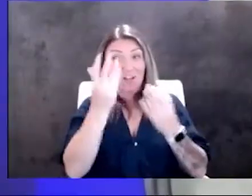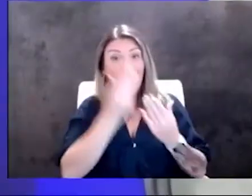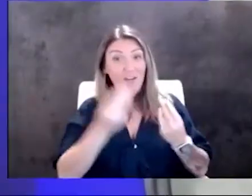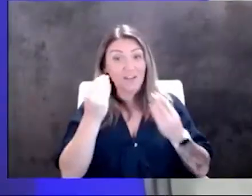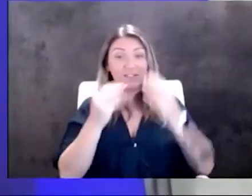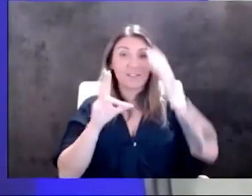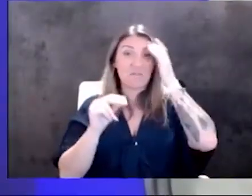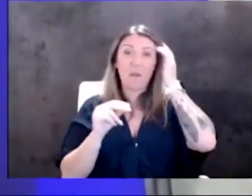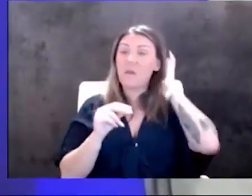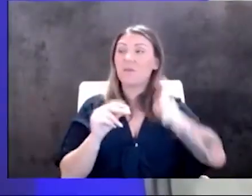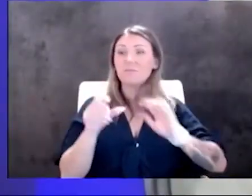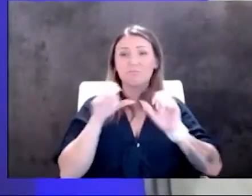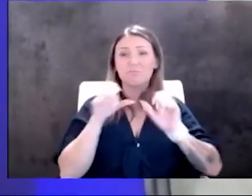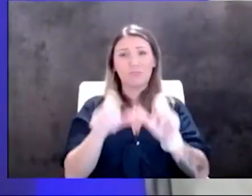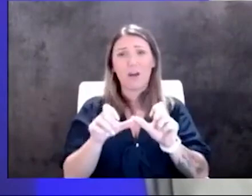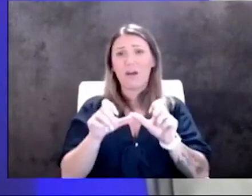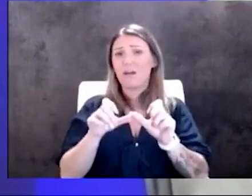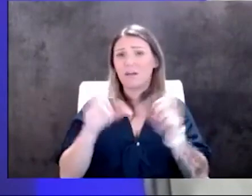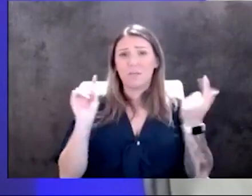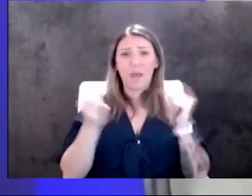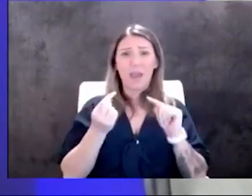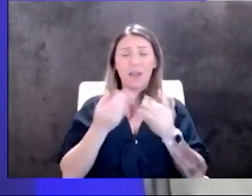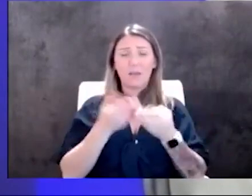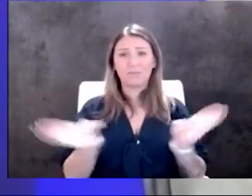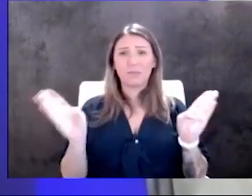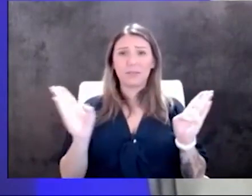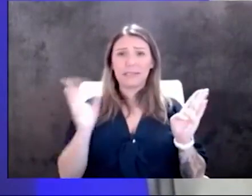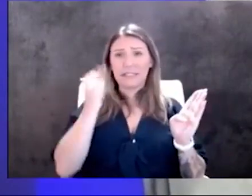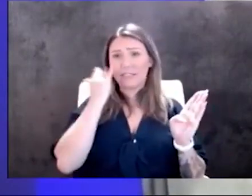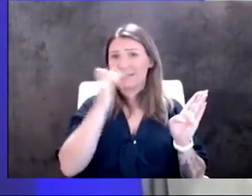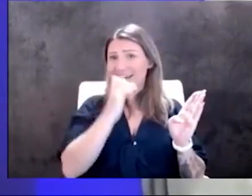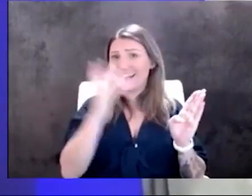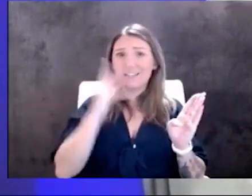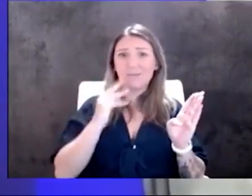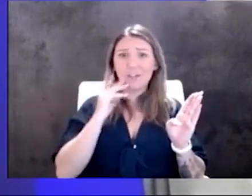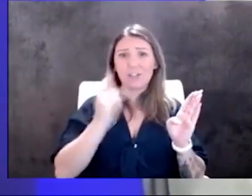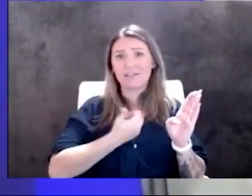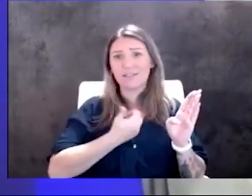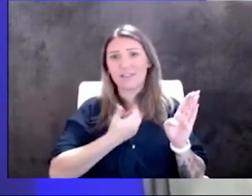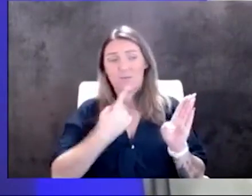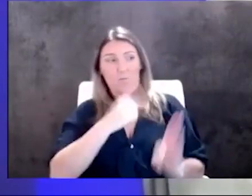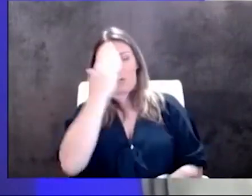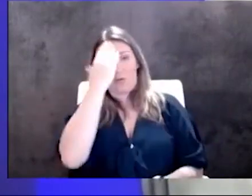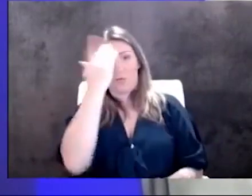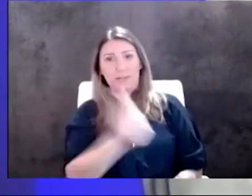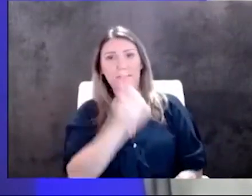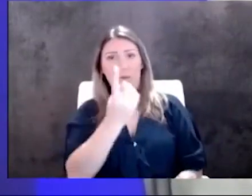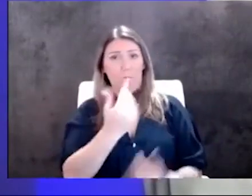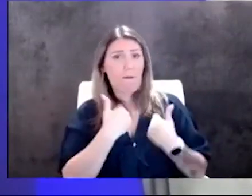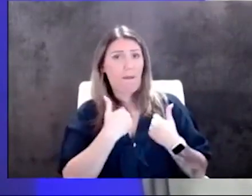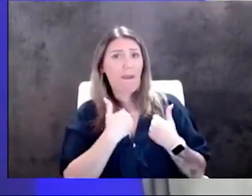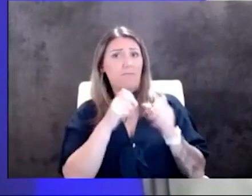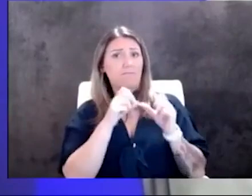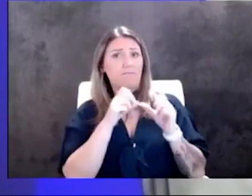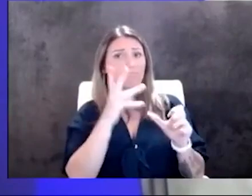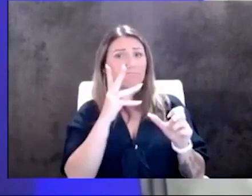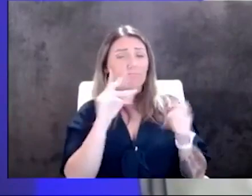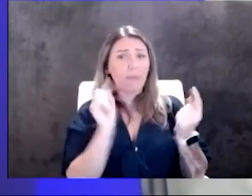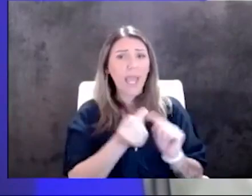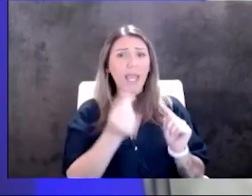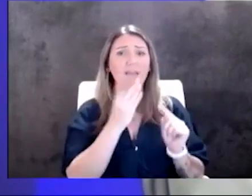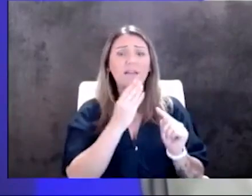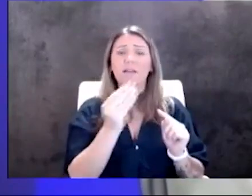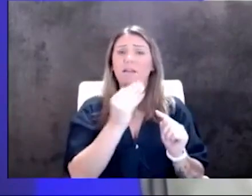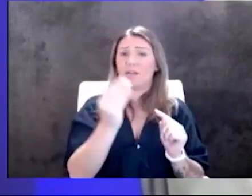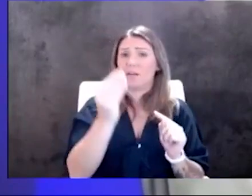is, again, something that's widely prevalent. If we're not experiencing it ourselves, we all probably know someone that is. And I think, I think people we need to increase the awareness for a